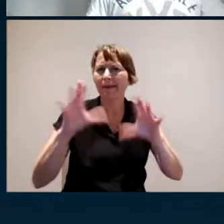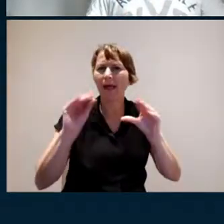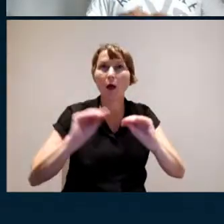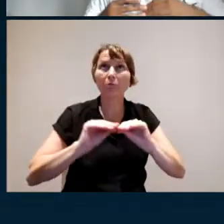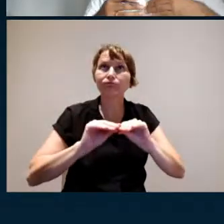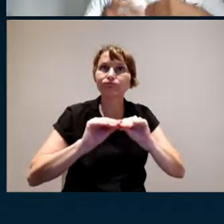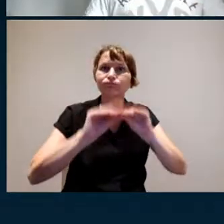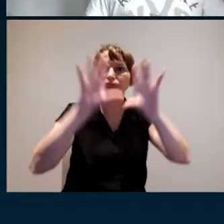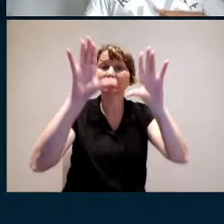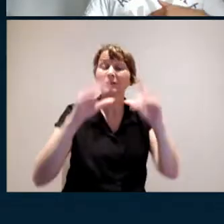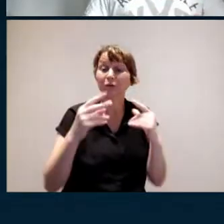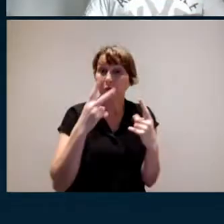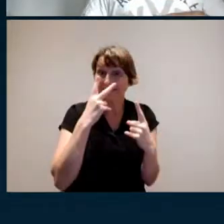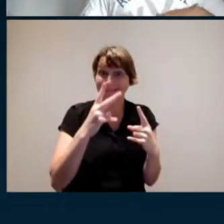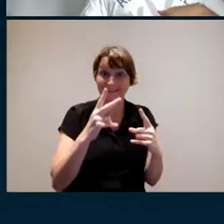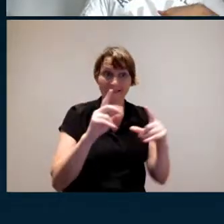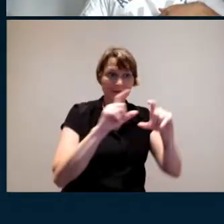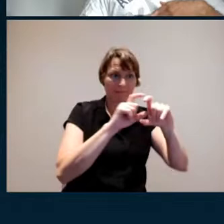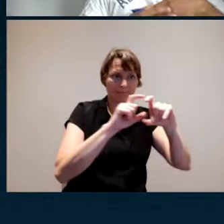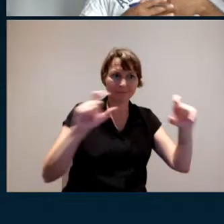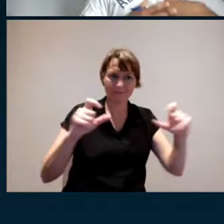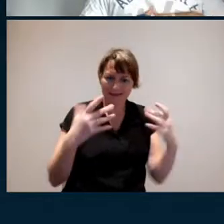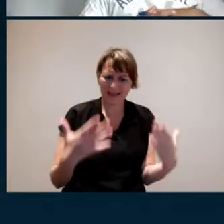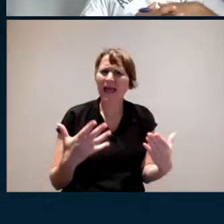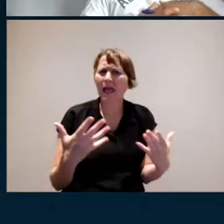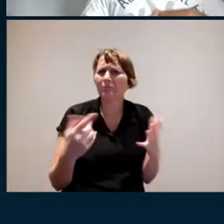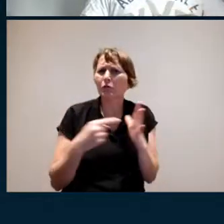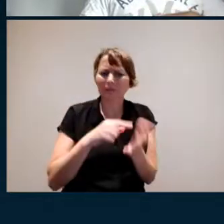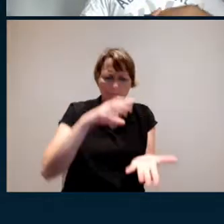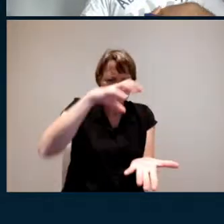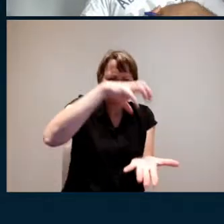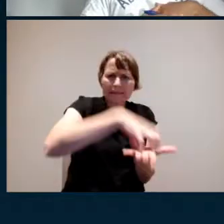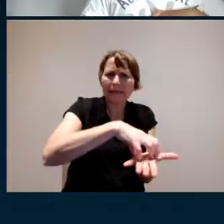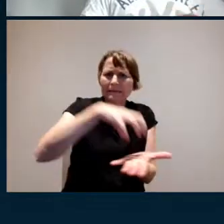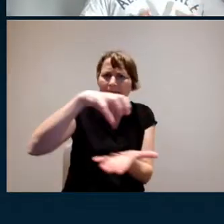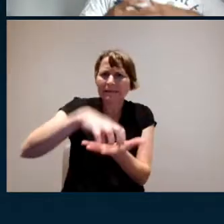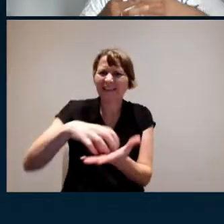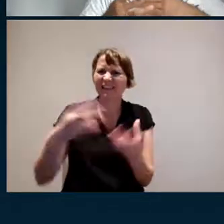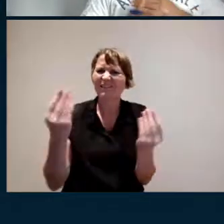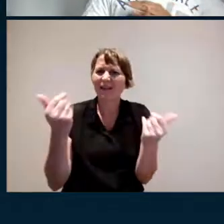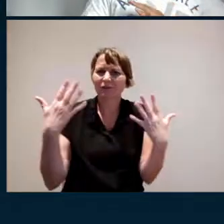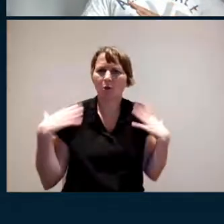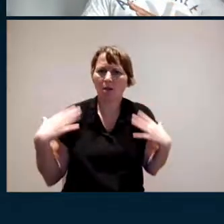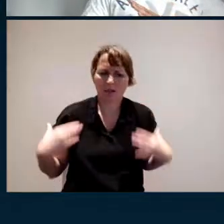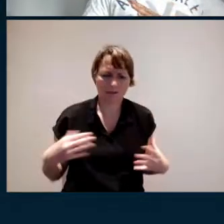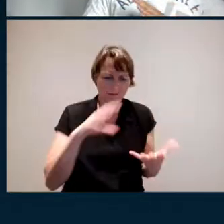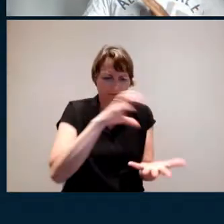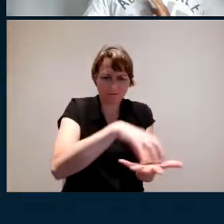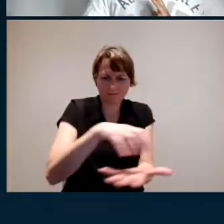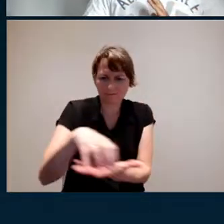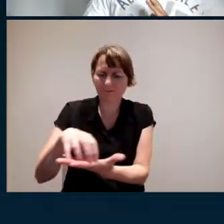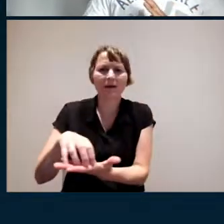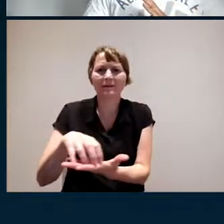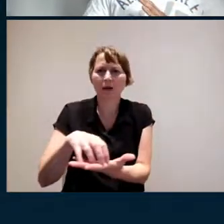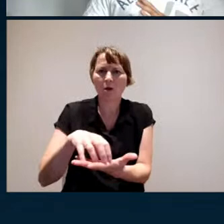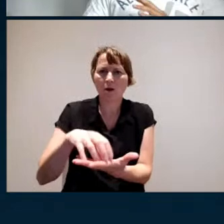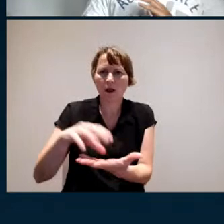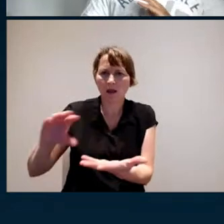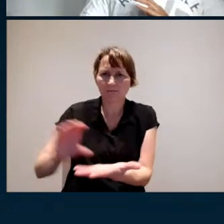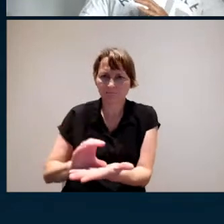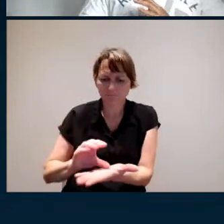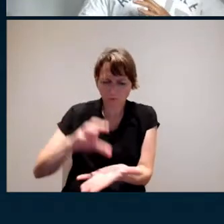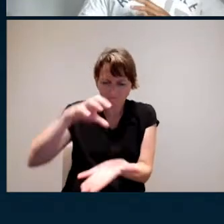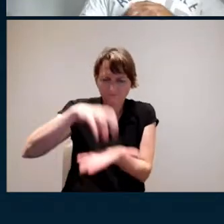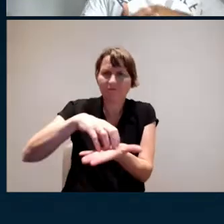from on-premise data centers and have their workloads move to public cloud, we